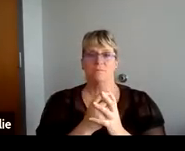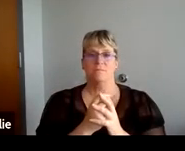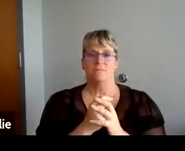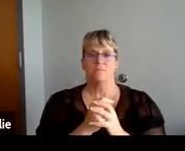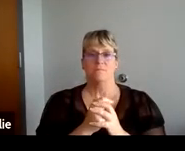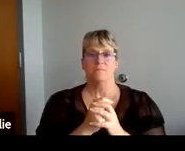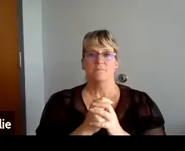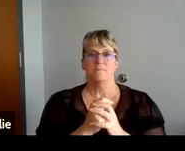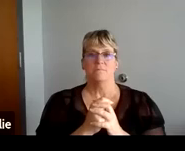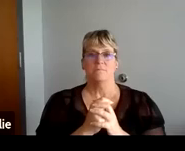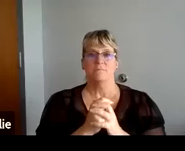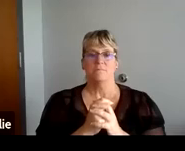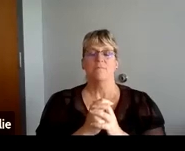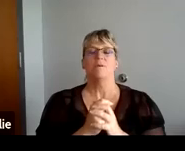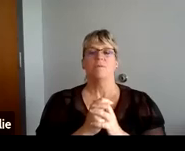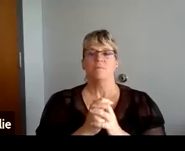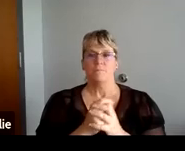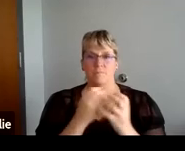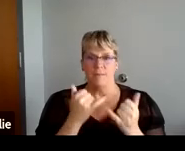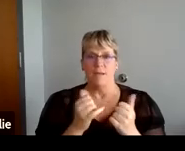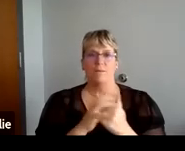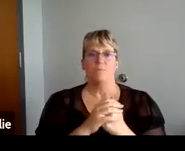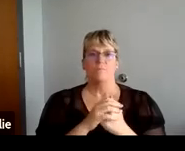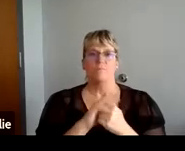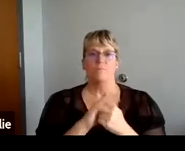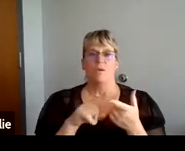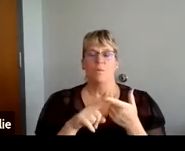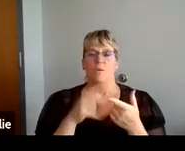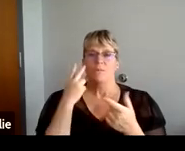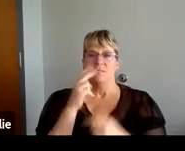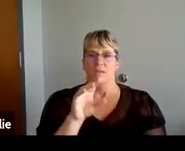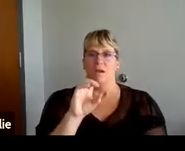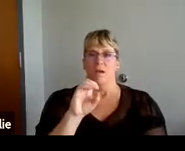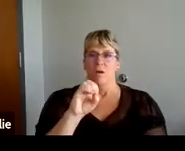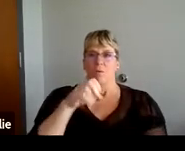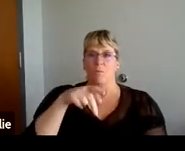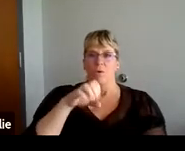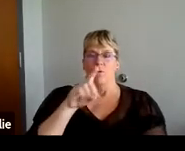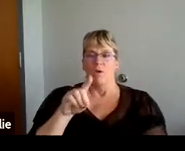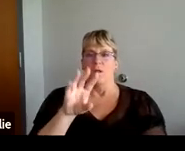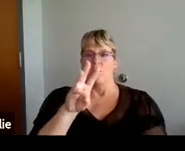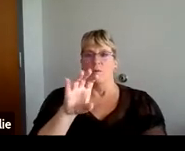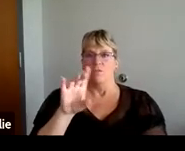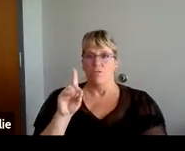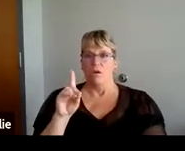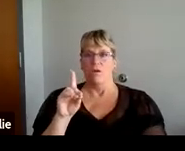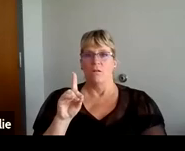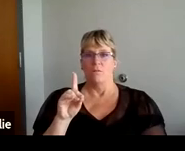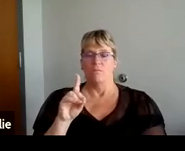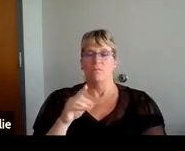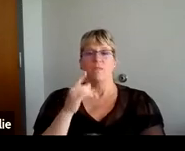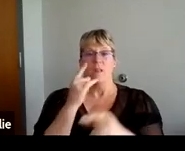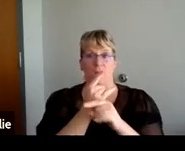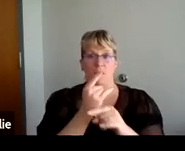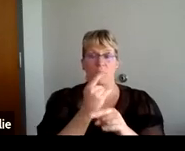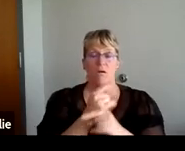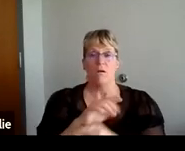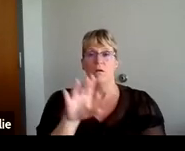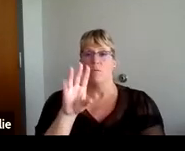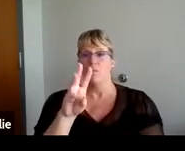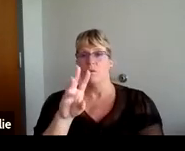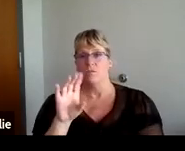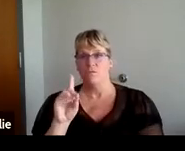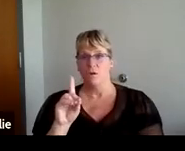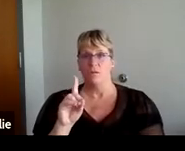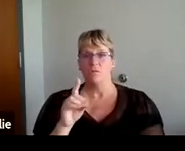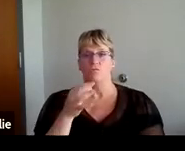It's not letting me advance here. When we look at opioid withdrawal, and I think the next slide is also alcohol withdrawal, and we're kind of getting